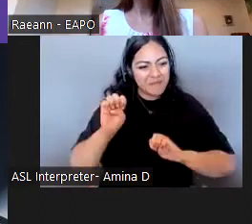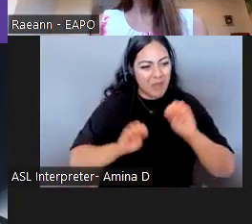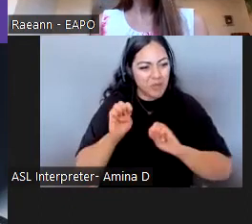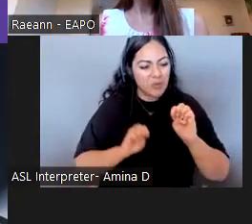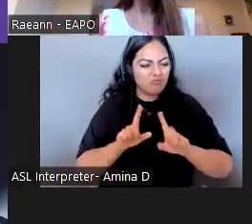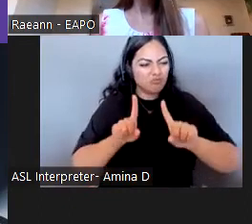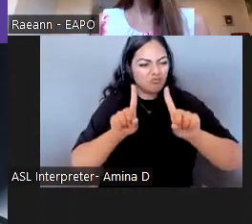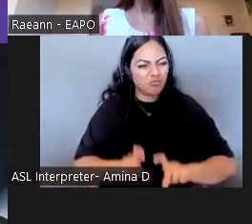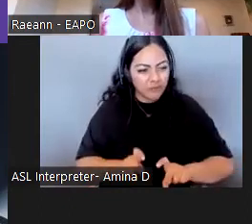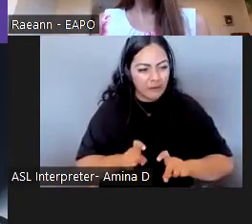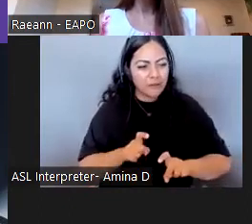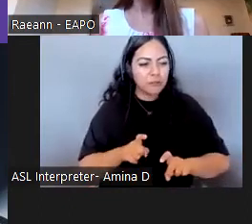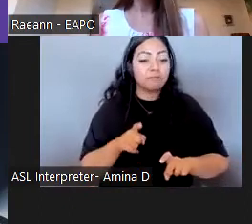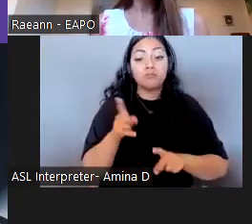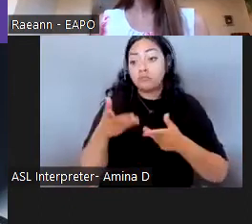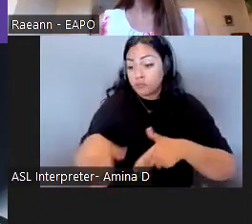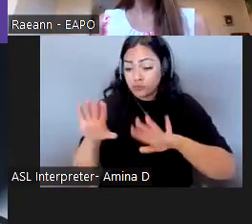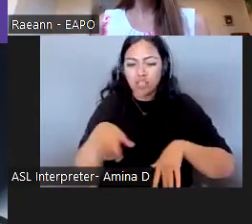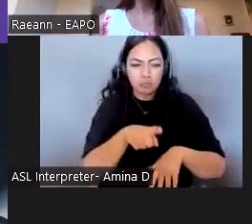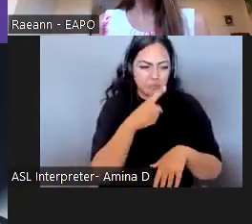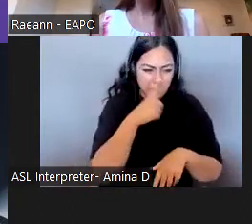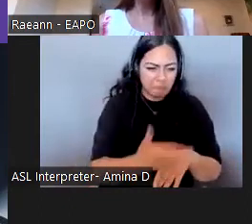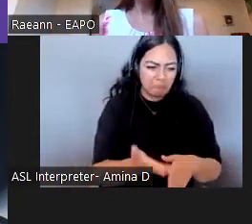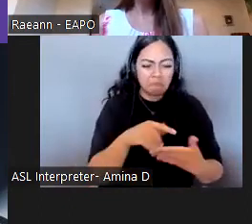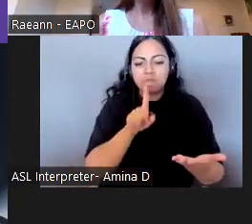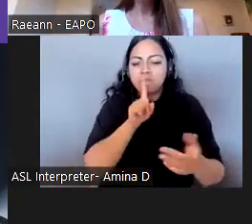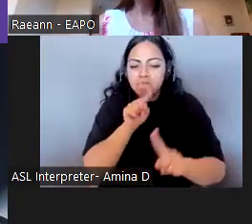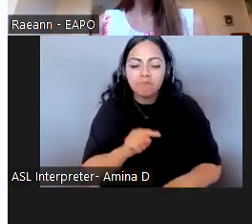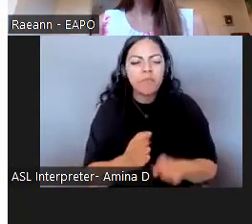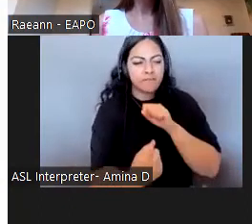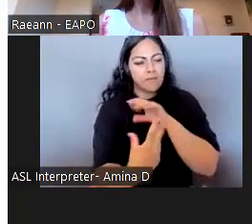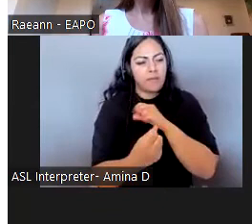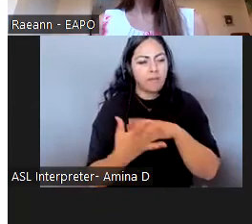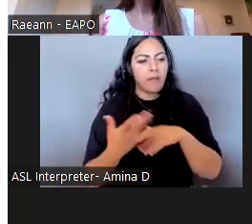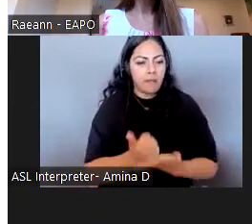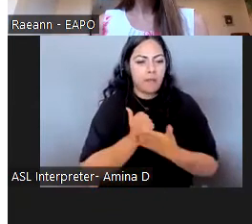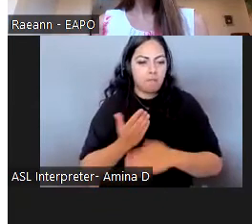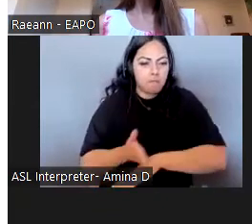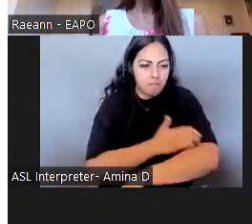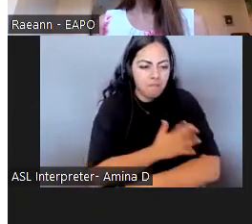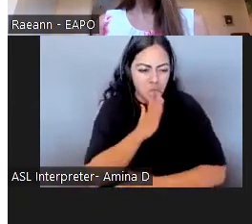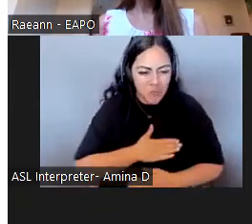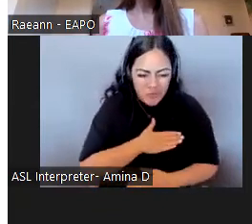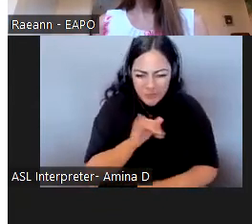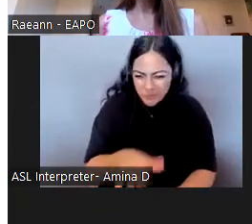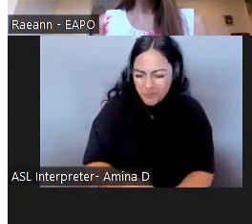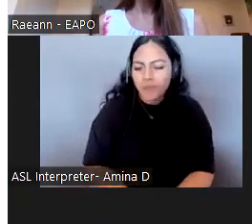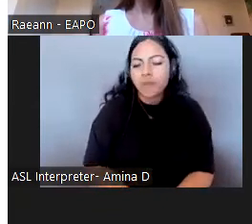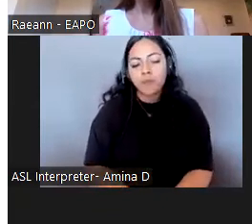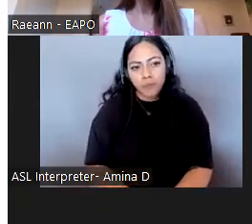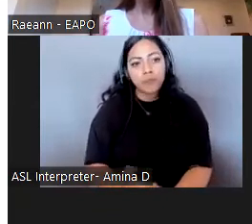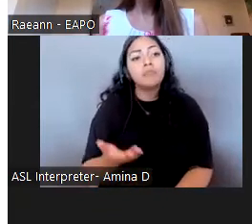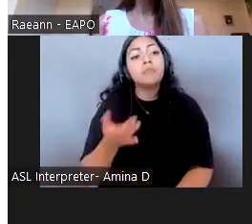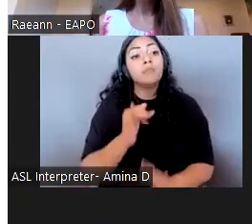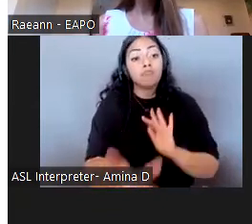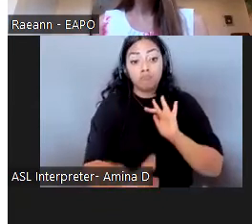end, just to give us your feedback, we would greatly appreciate that. And if you want to reach out to our organization,